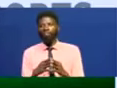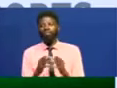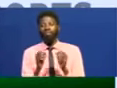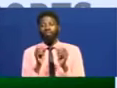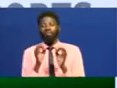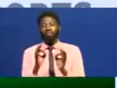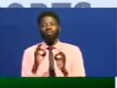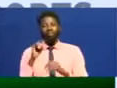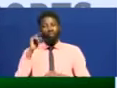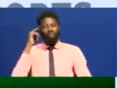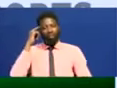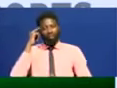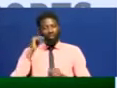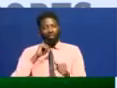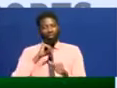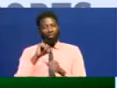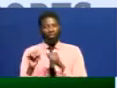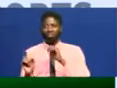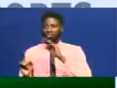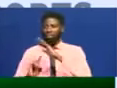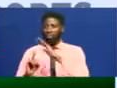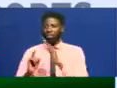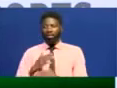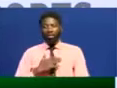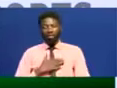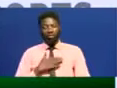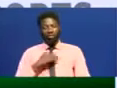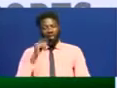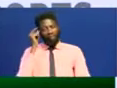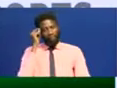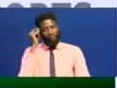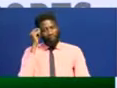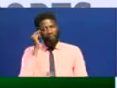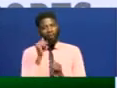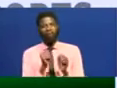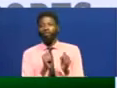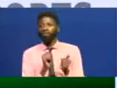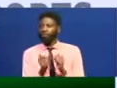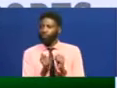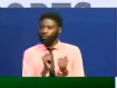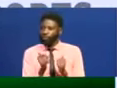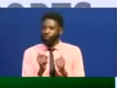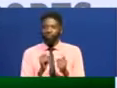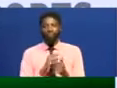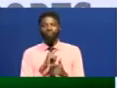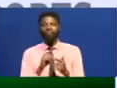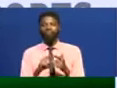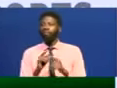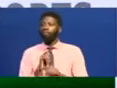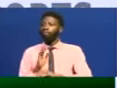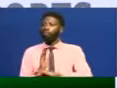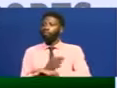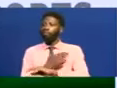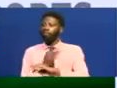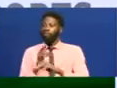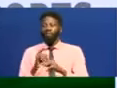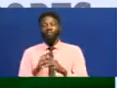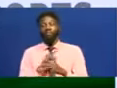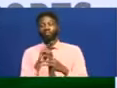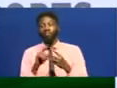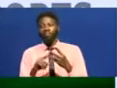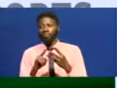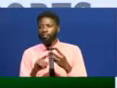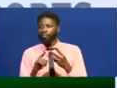ministry, ordinarily you will think sports, you will think music, you will think film. You